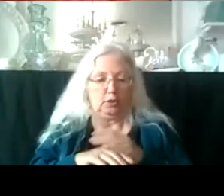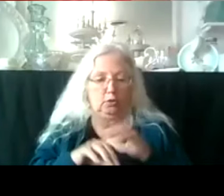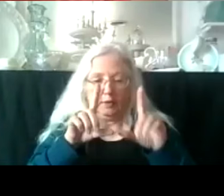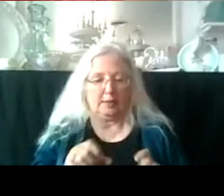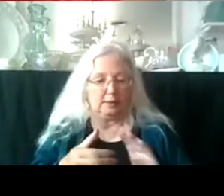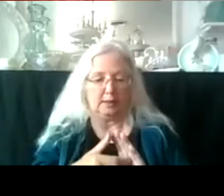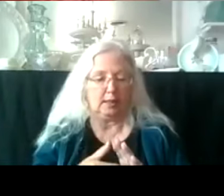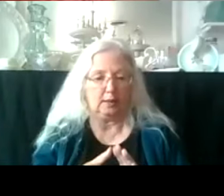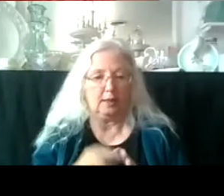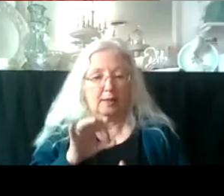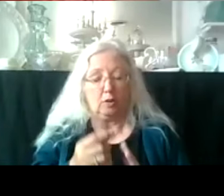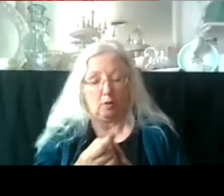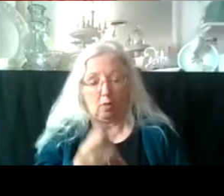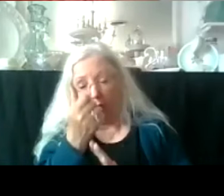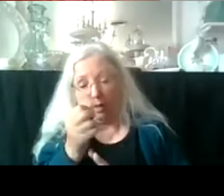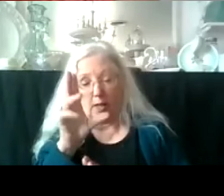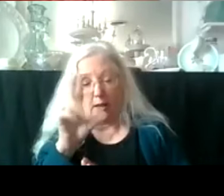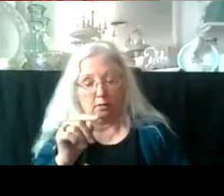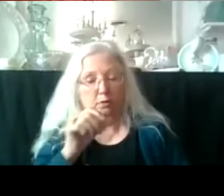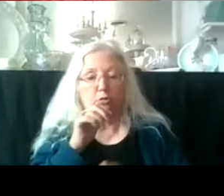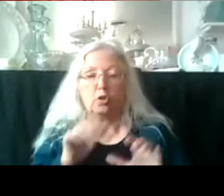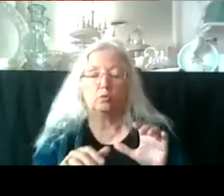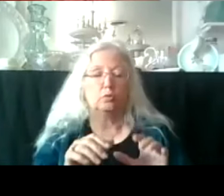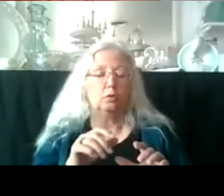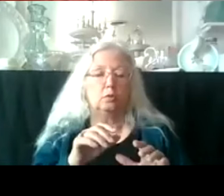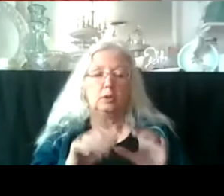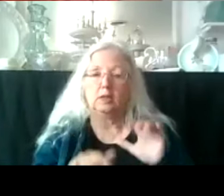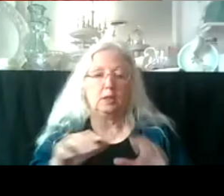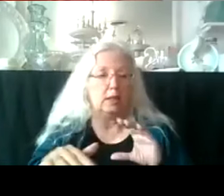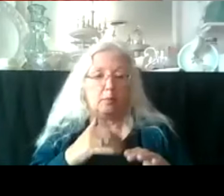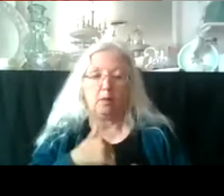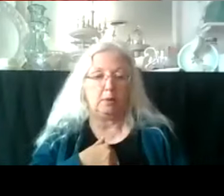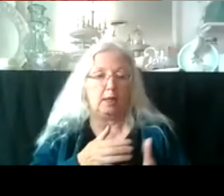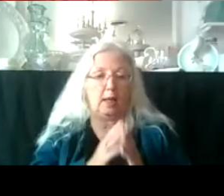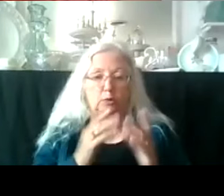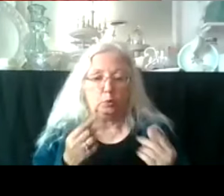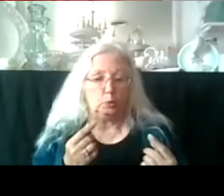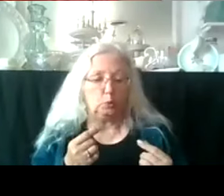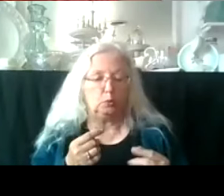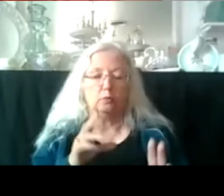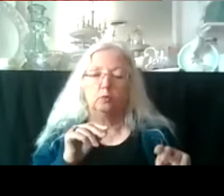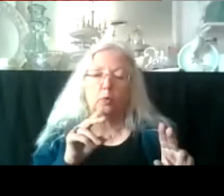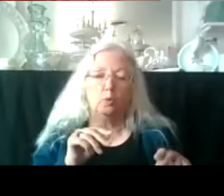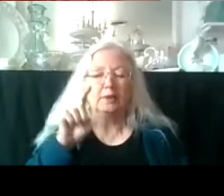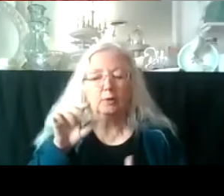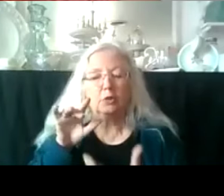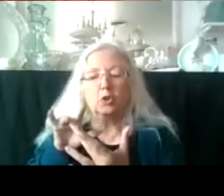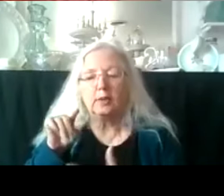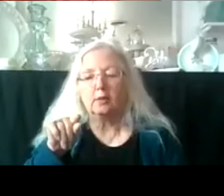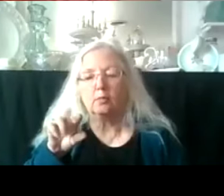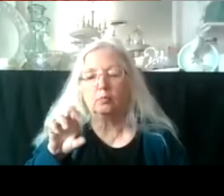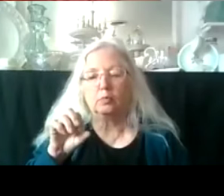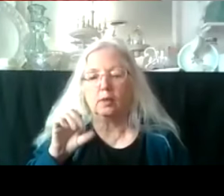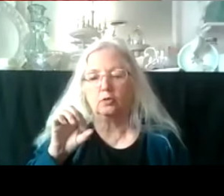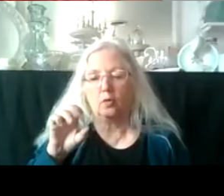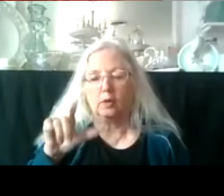So if you get kicked out of the exam, don't write me an email asking me what to do. Contact the Proctorio Tech Support, which is right